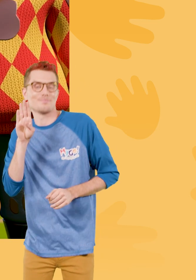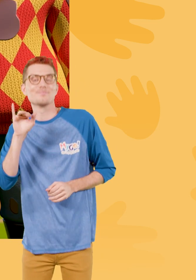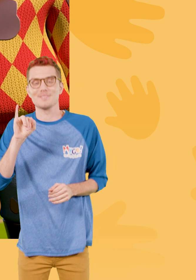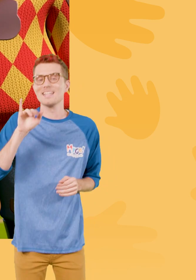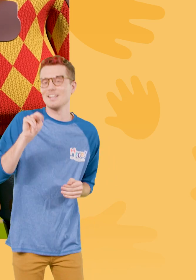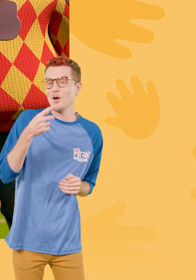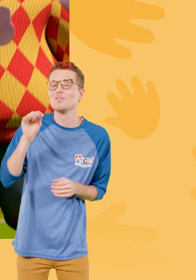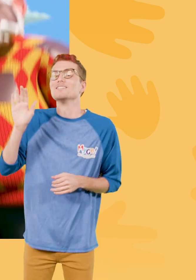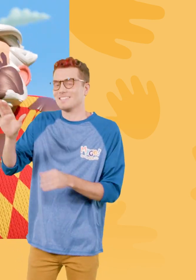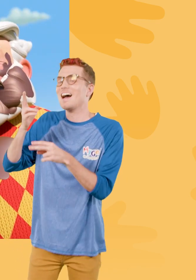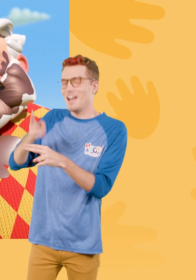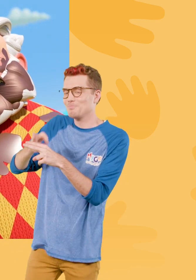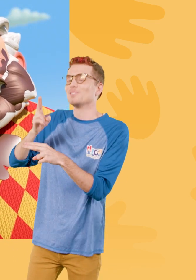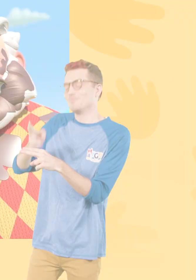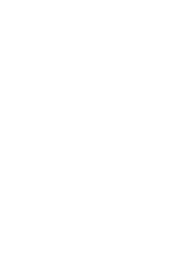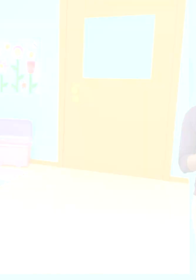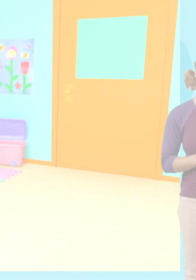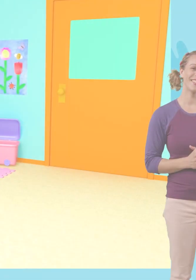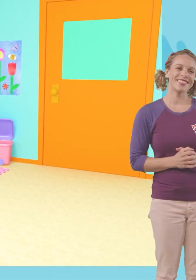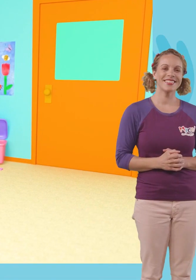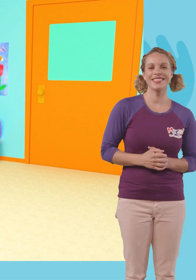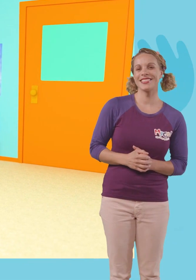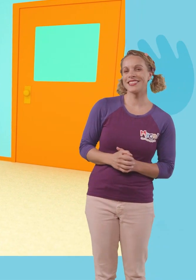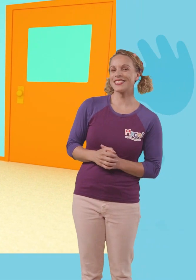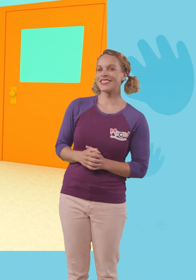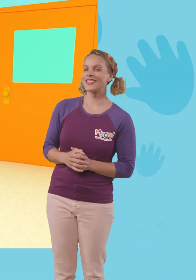And Bingo was his name-o.